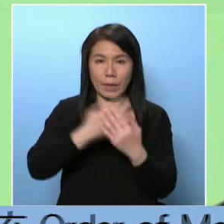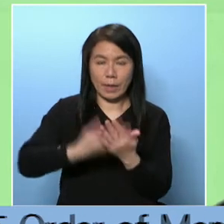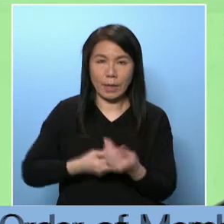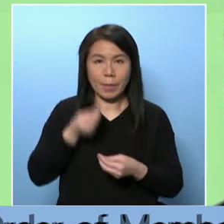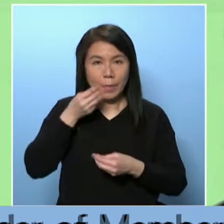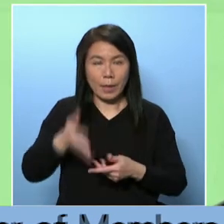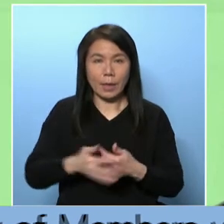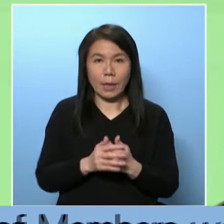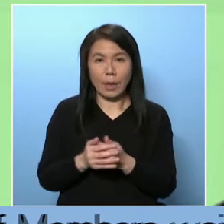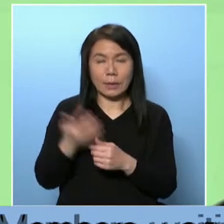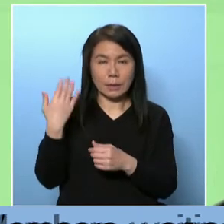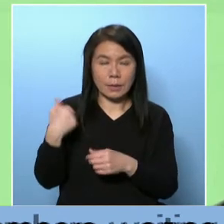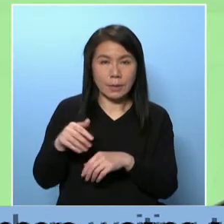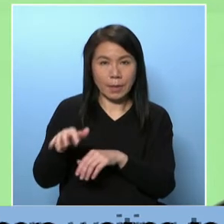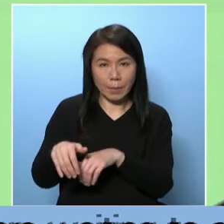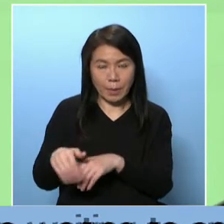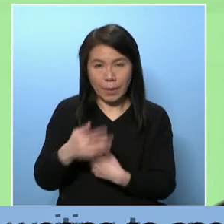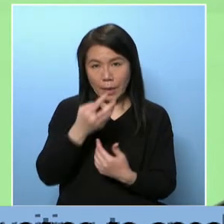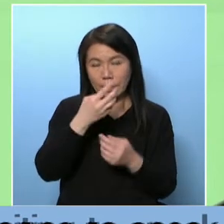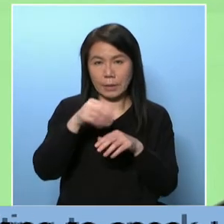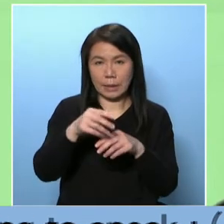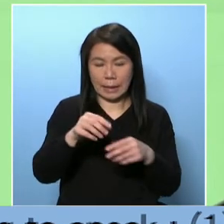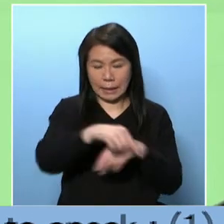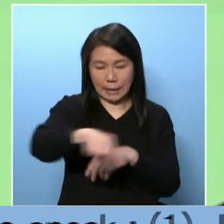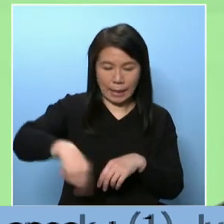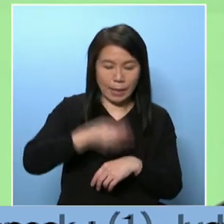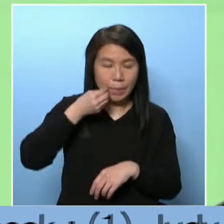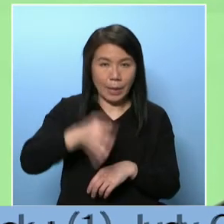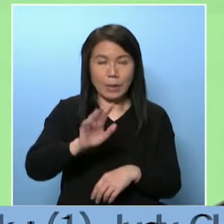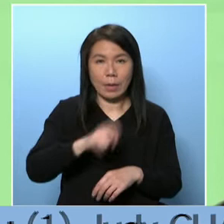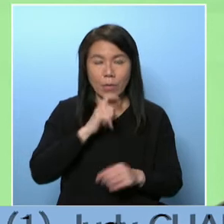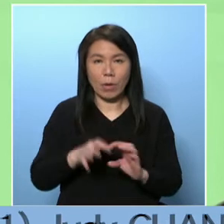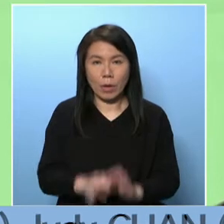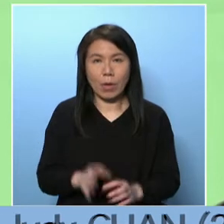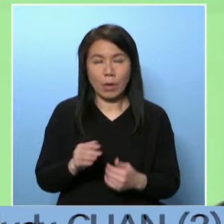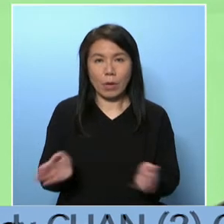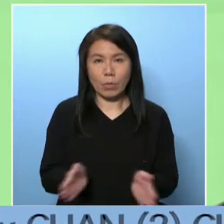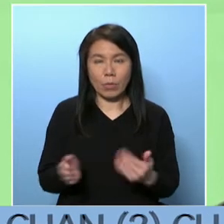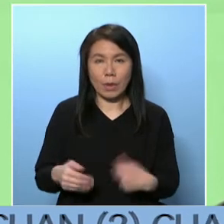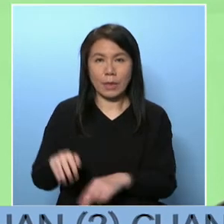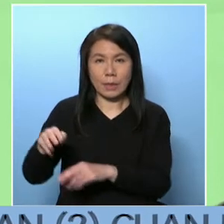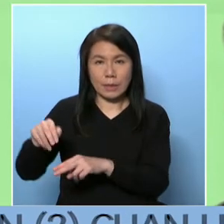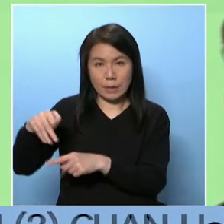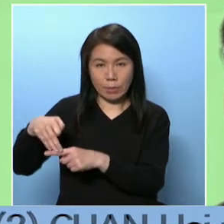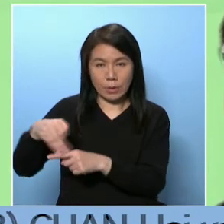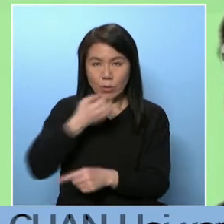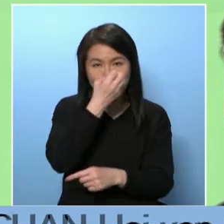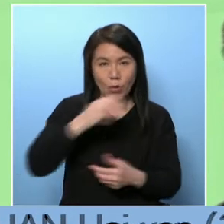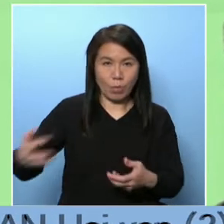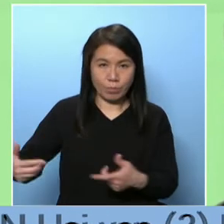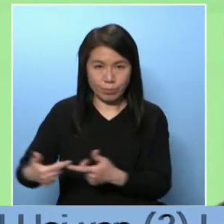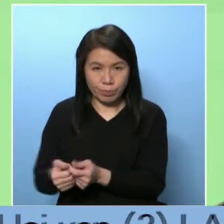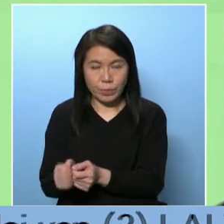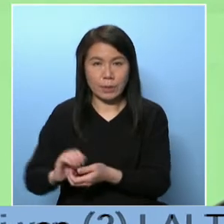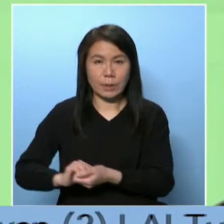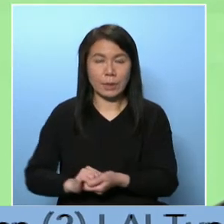of the North Metropolis District, and we can also create more jobs, and there will be more land supply in